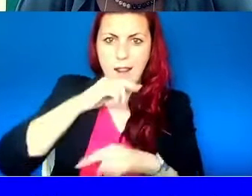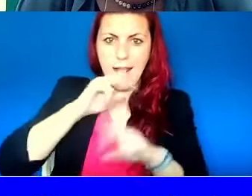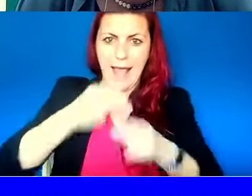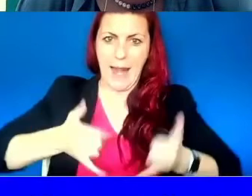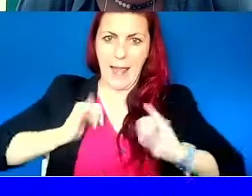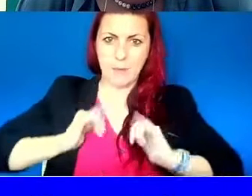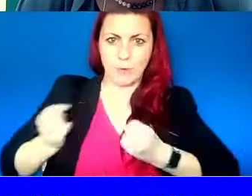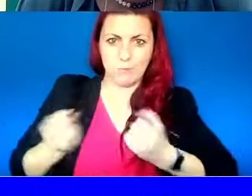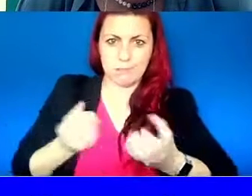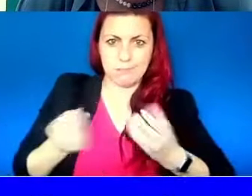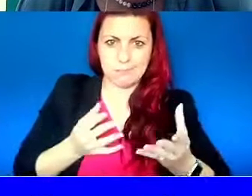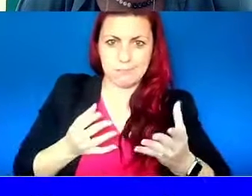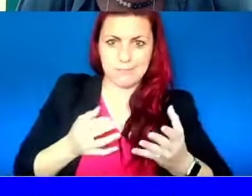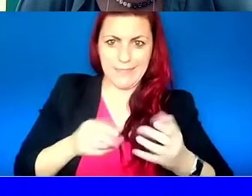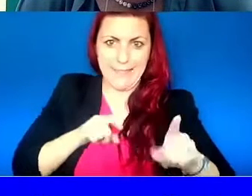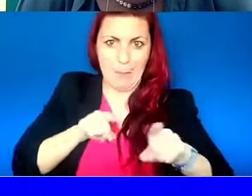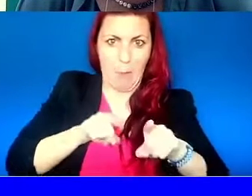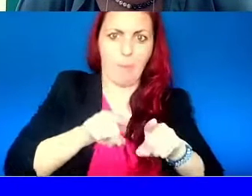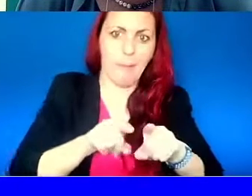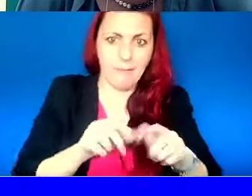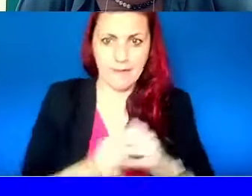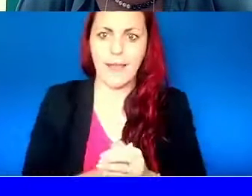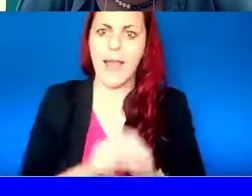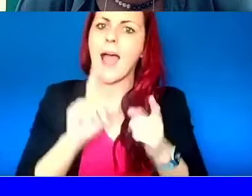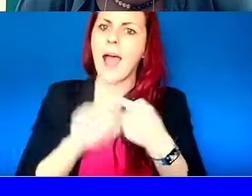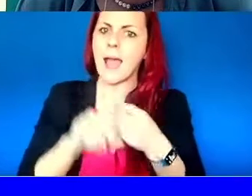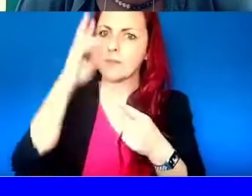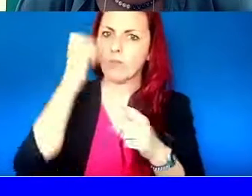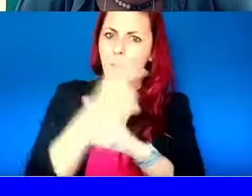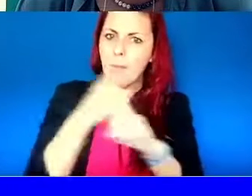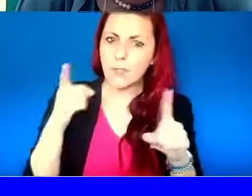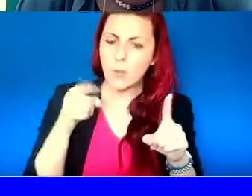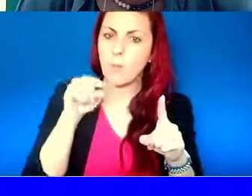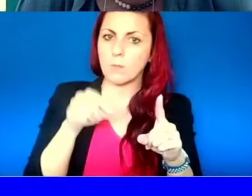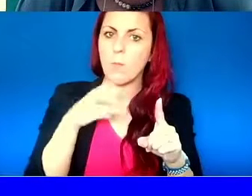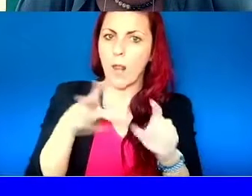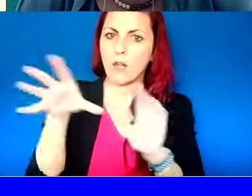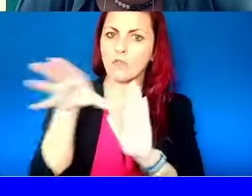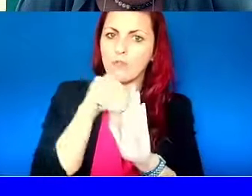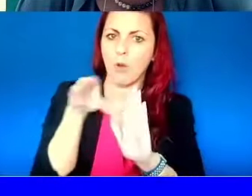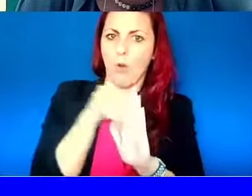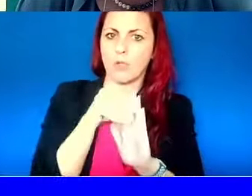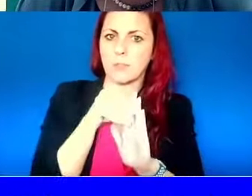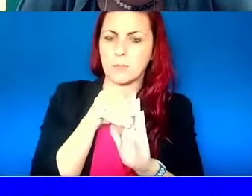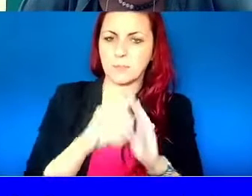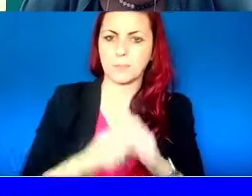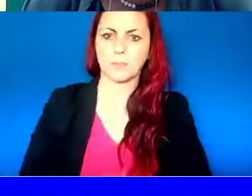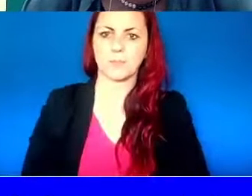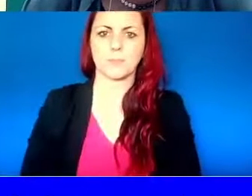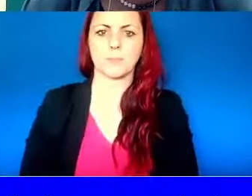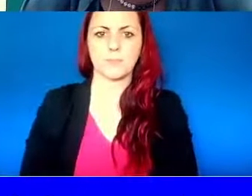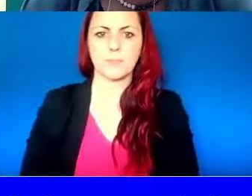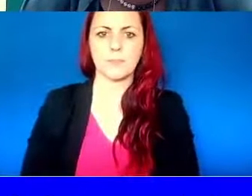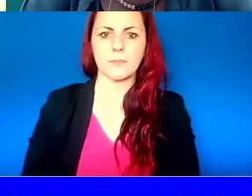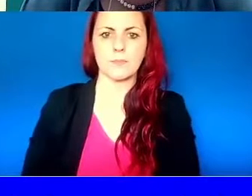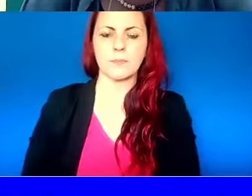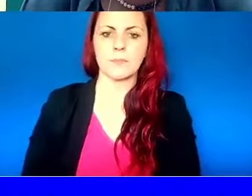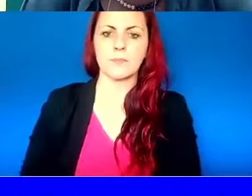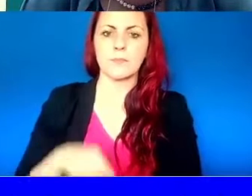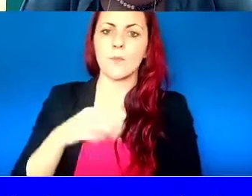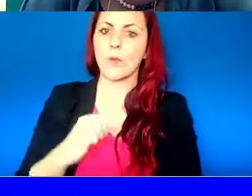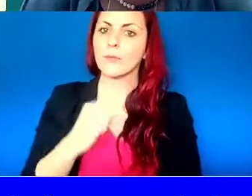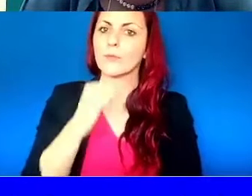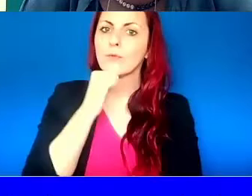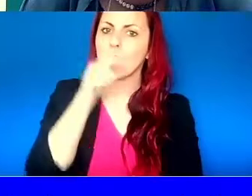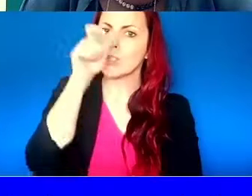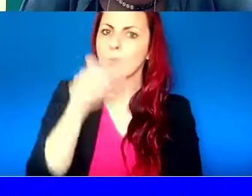keep up. I would also remind everyone that this session is being recorded as well. I will go to our first